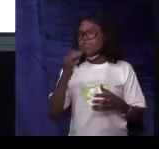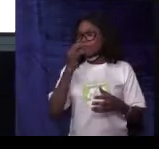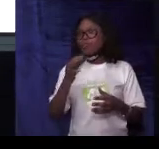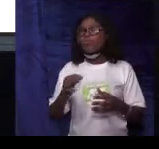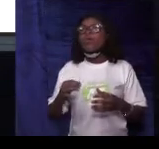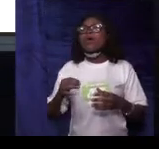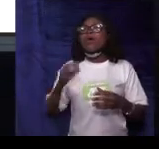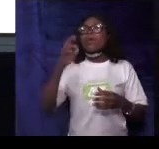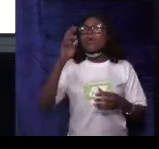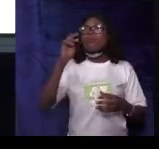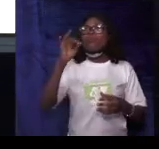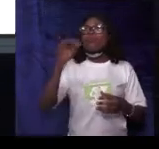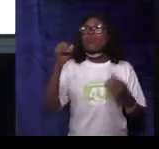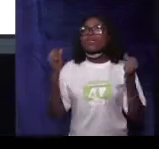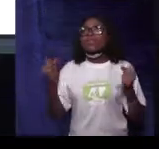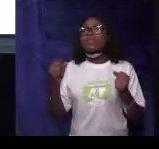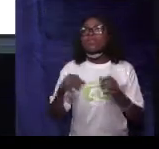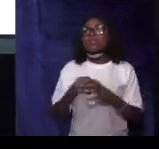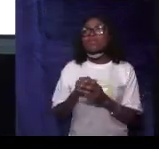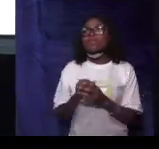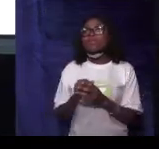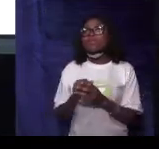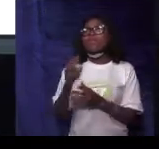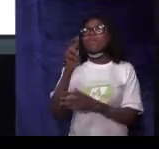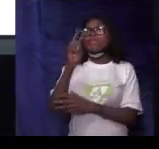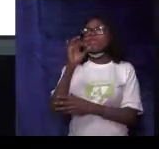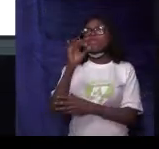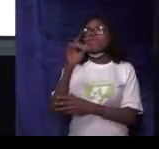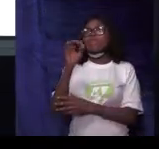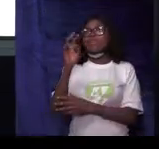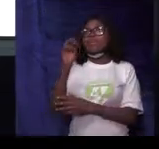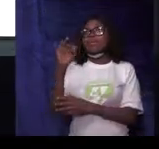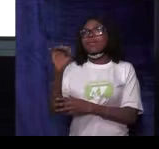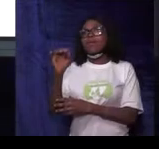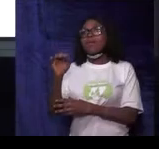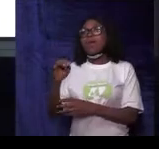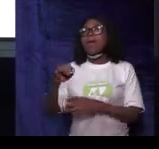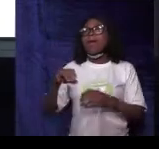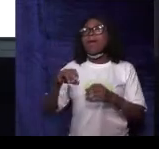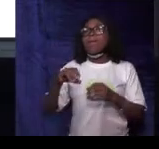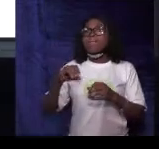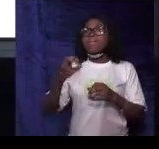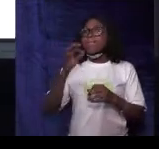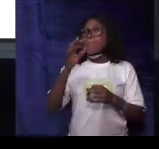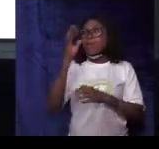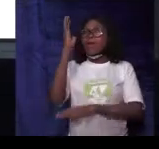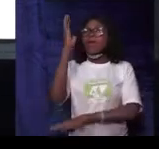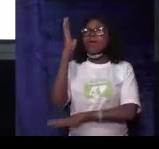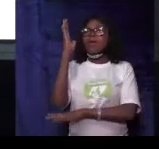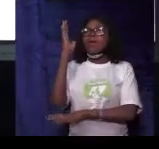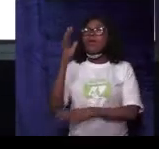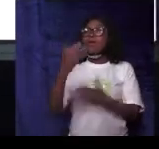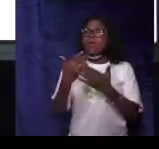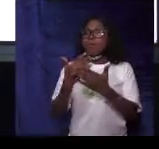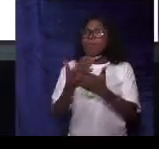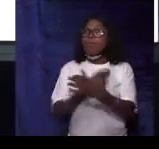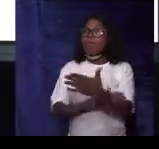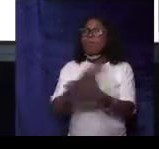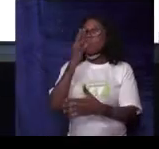proportion is called dash. A, vitamin. B, breakfast. C,